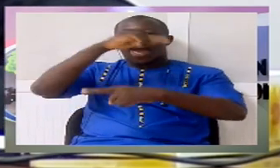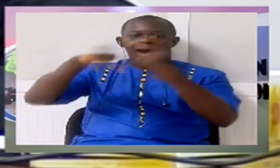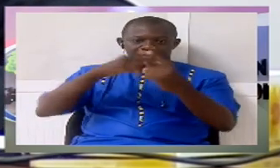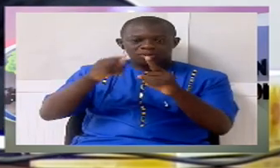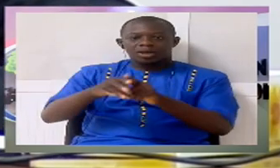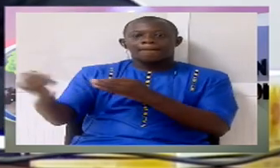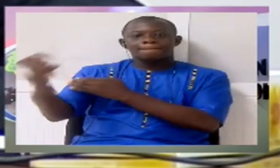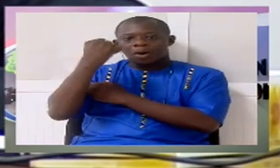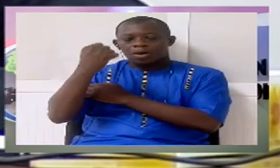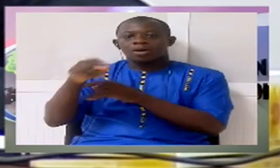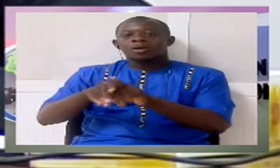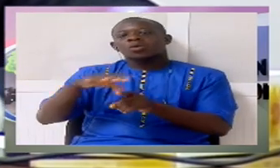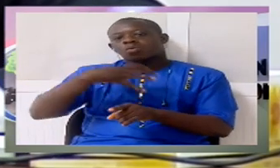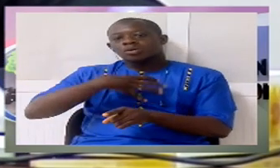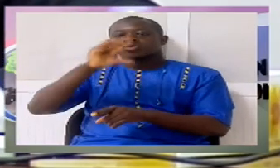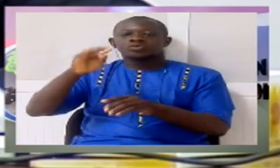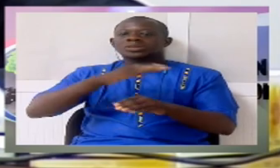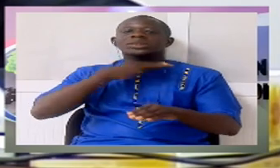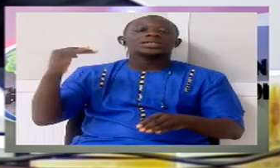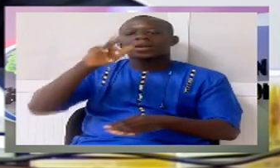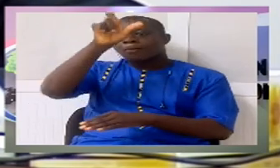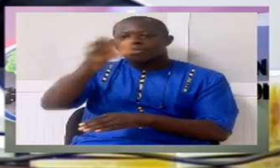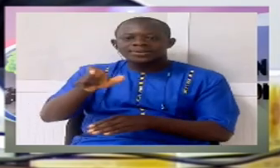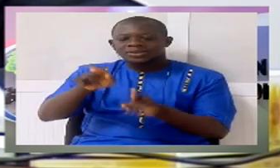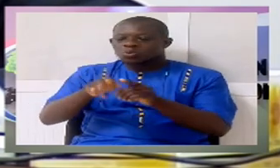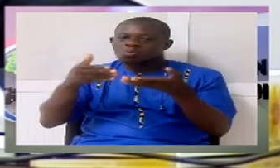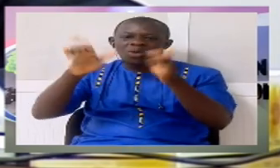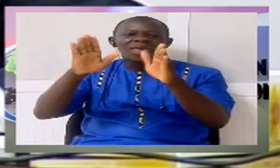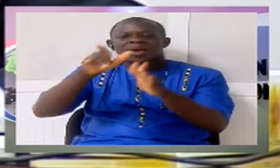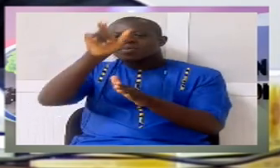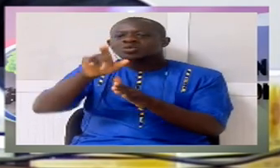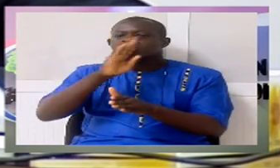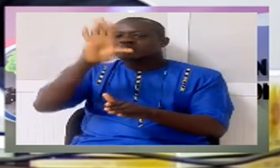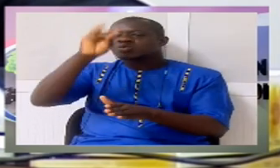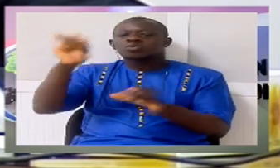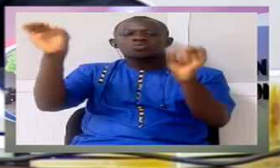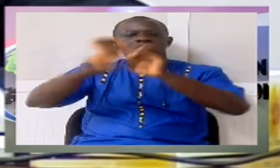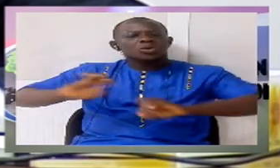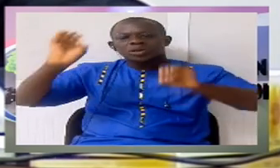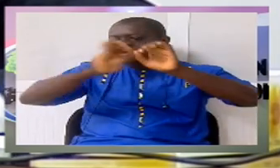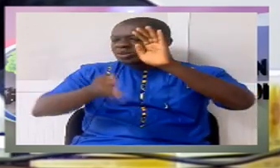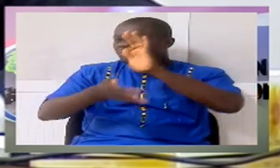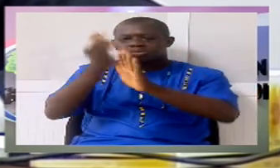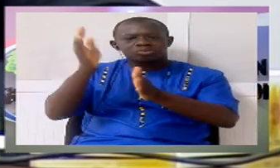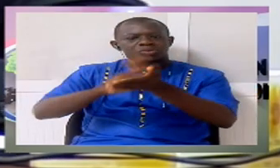the power to just execute someone in cold blood and nothing comes out of